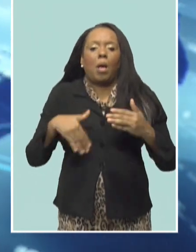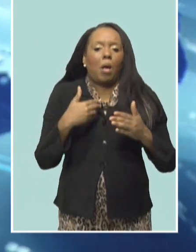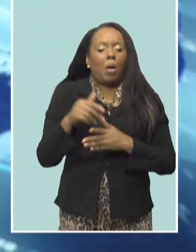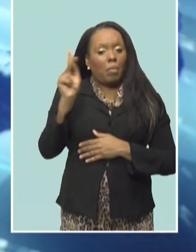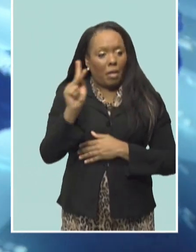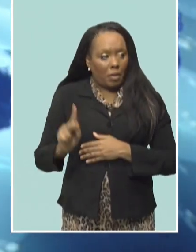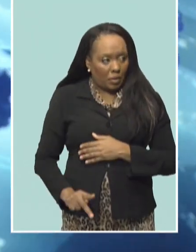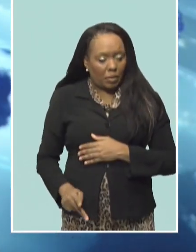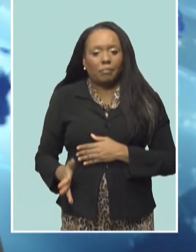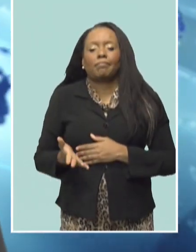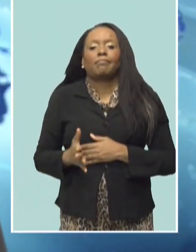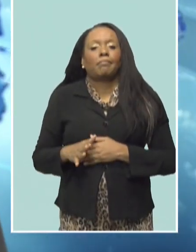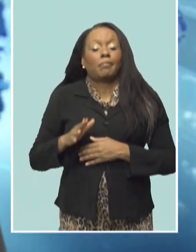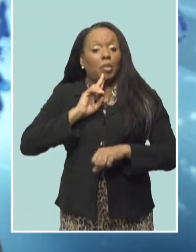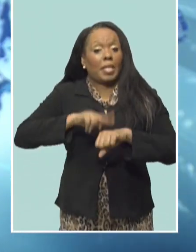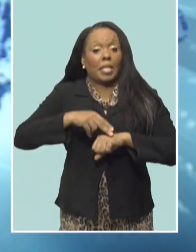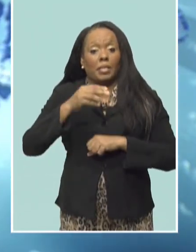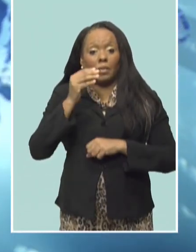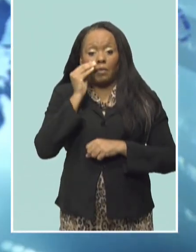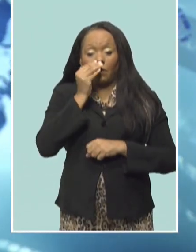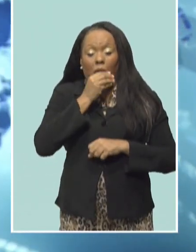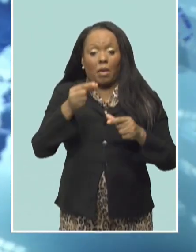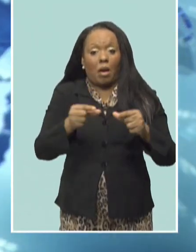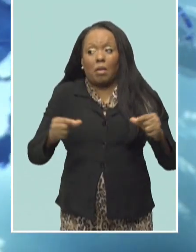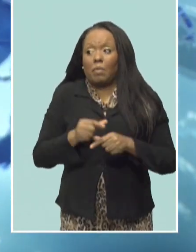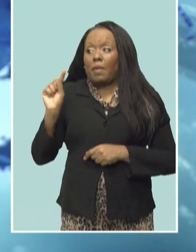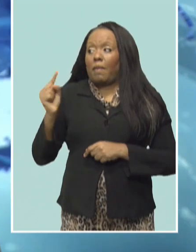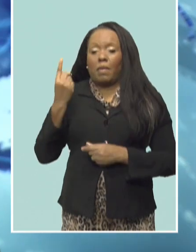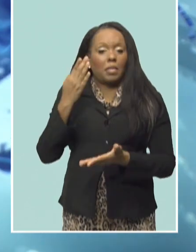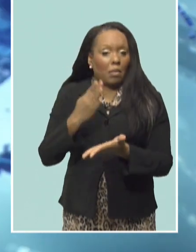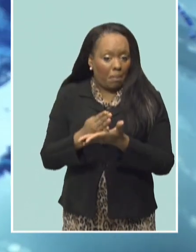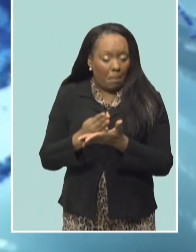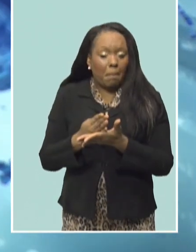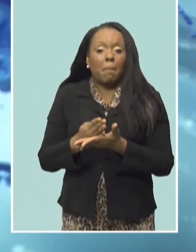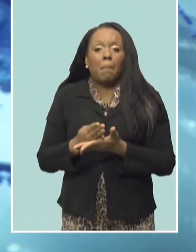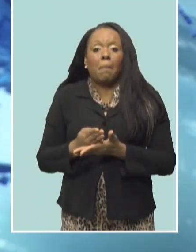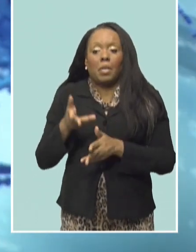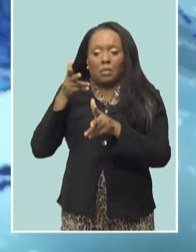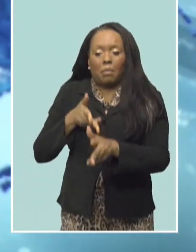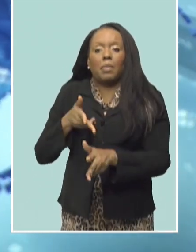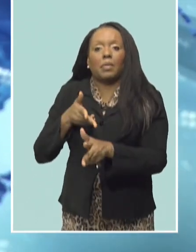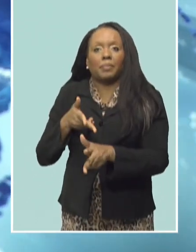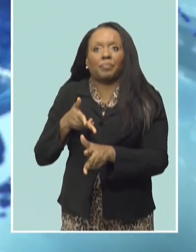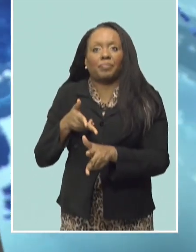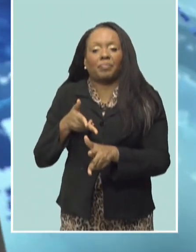So Botanical Gardens is going to be our first stop. Then we go over to